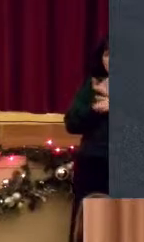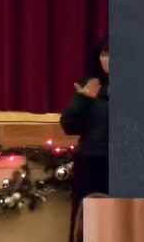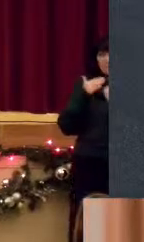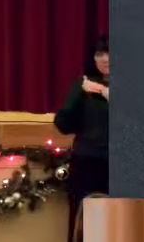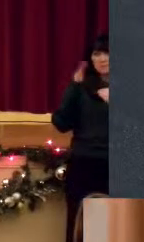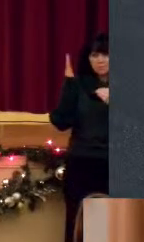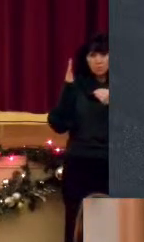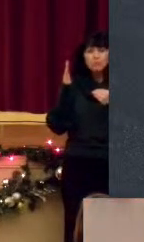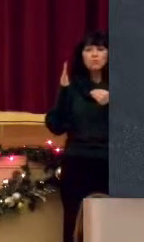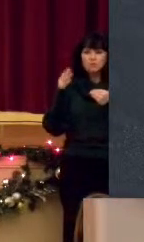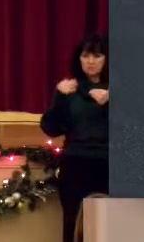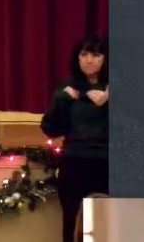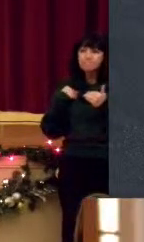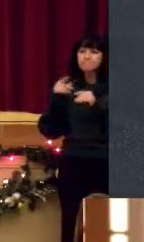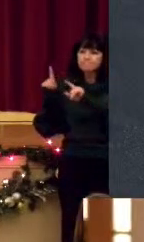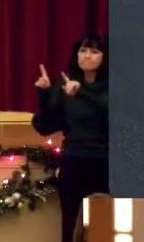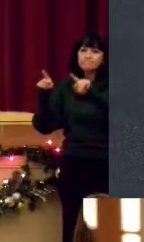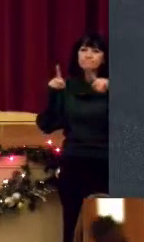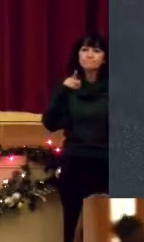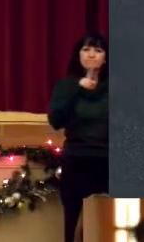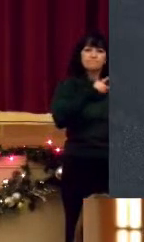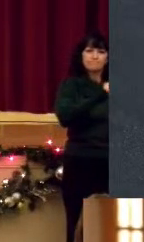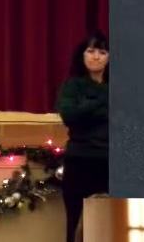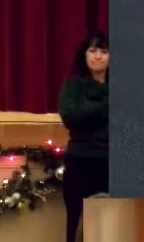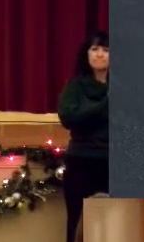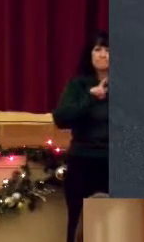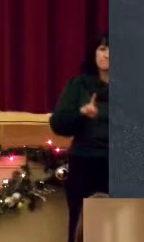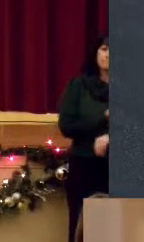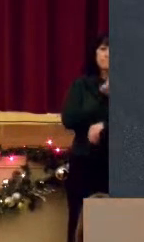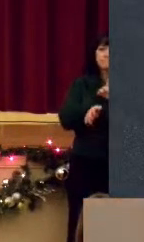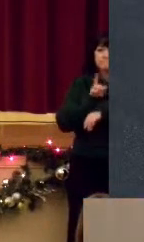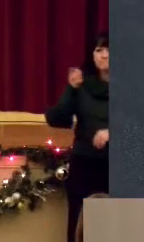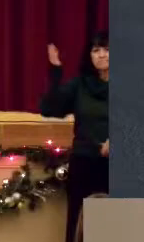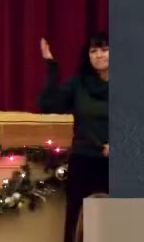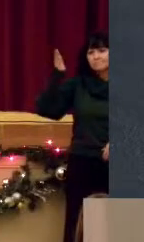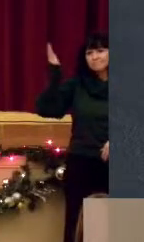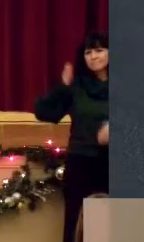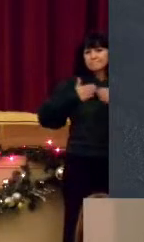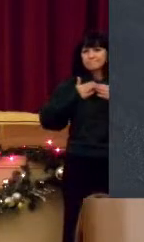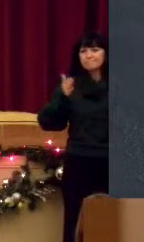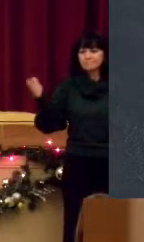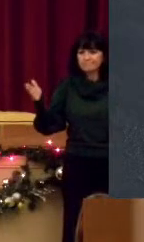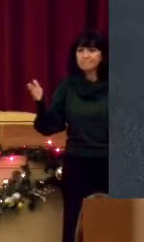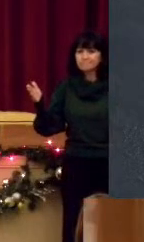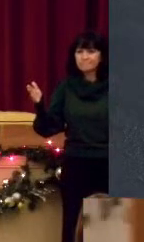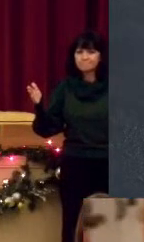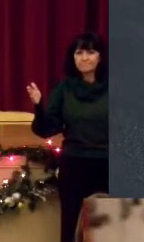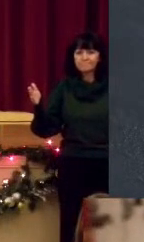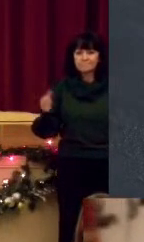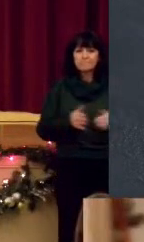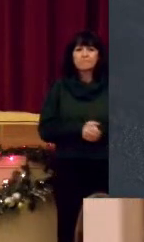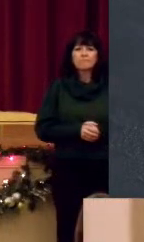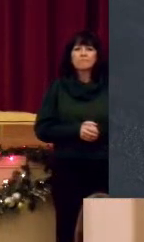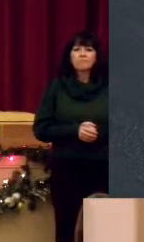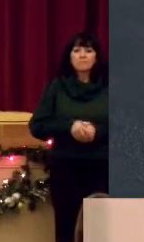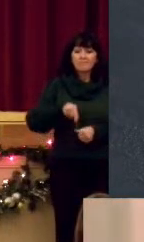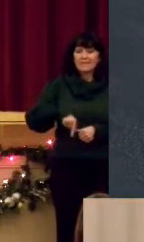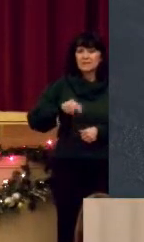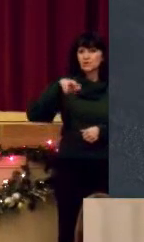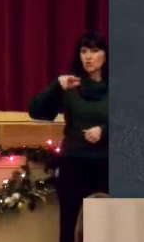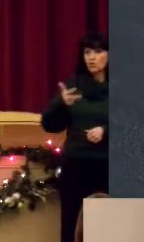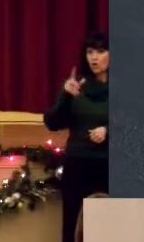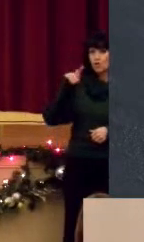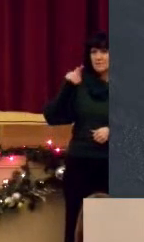public presentations. I think we're close to 190 or so. This is our third town hall